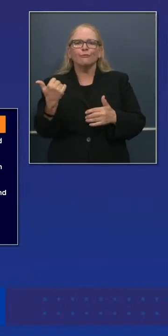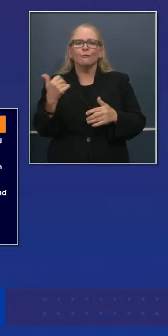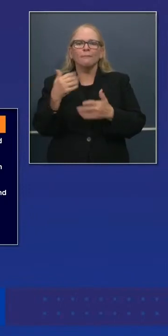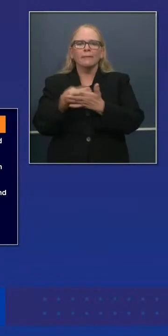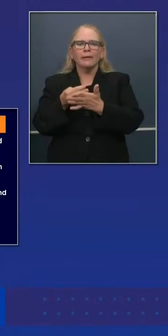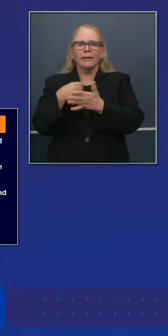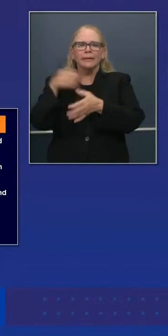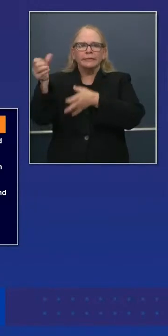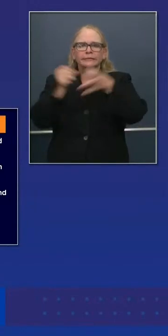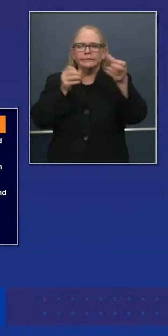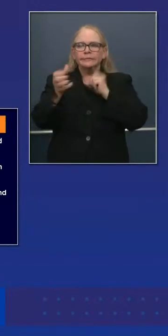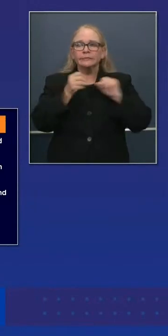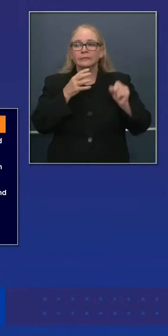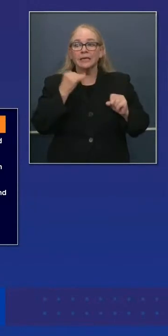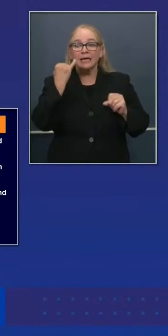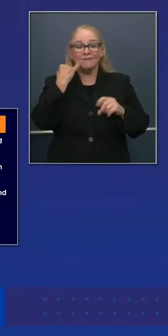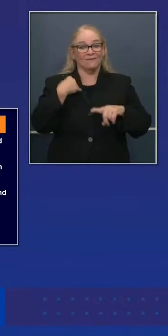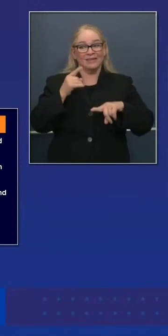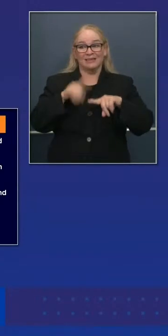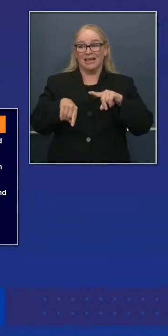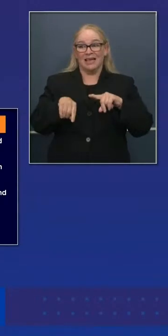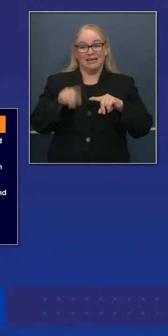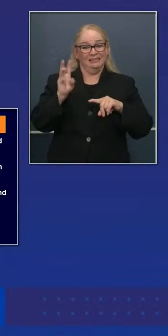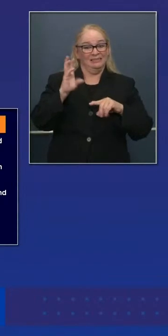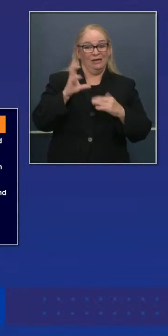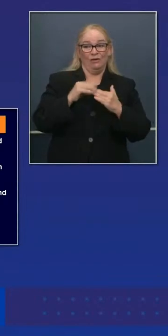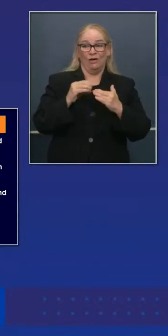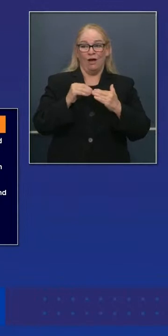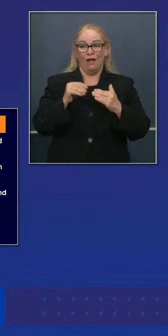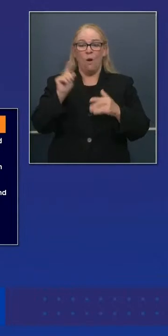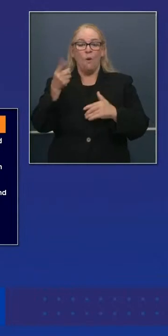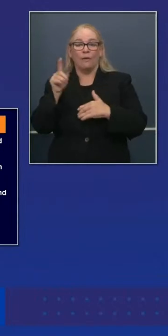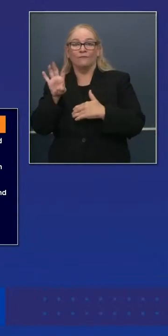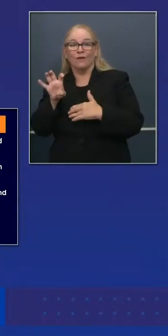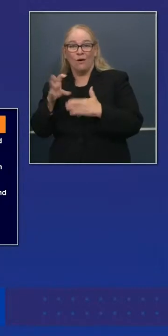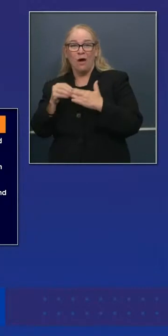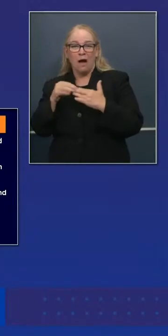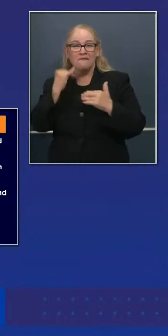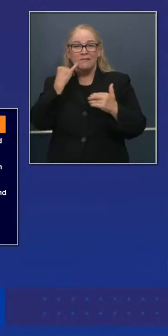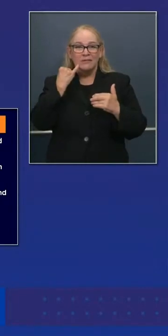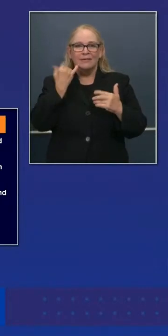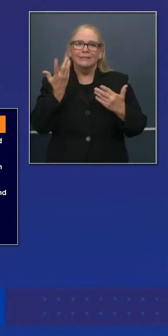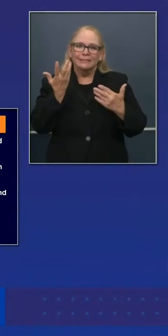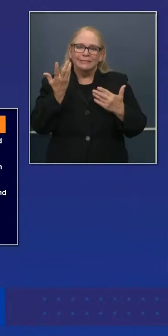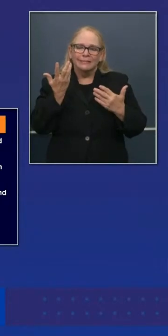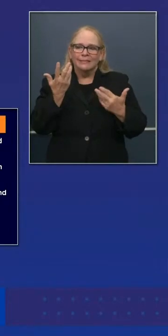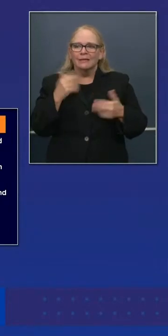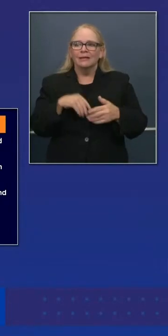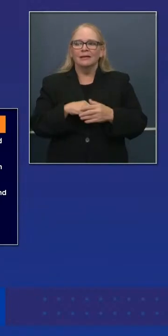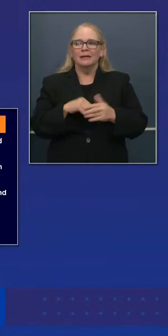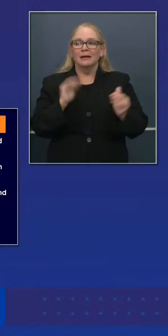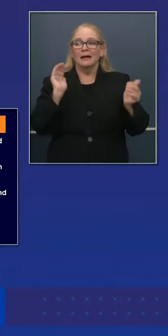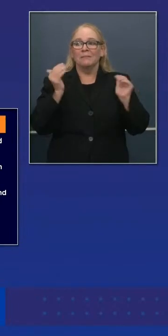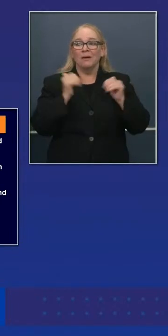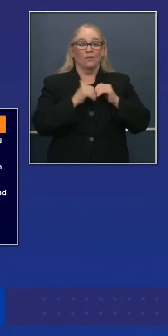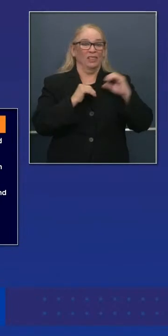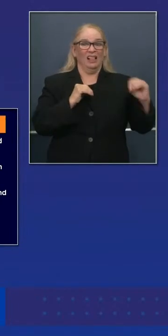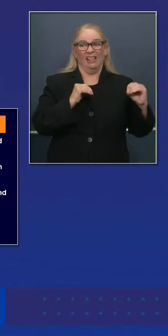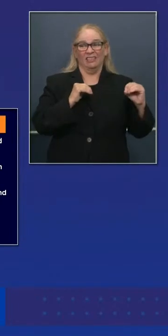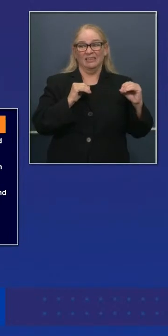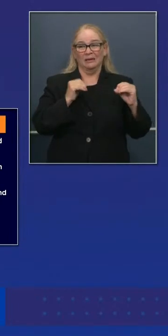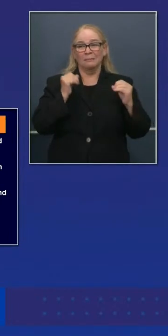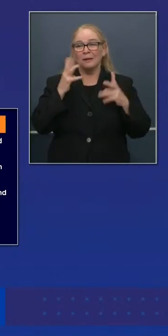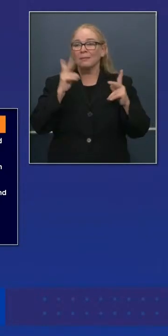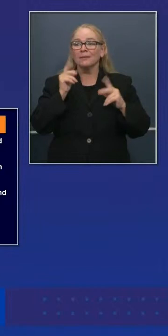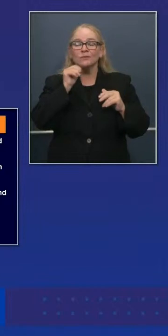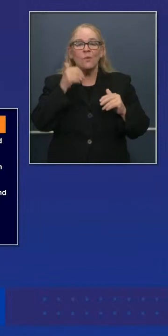not $600, that would be advantageous compared to nothing for millions of Californians. But we're